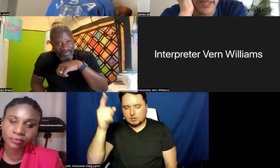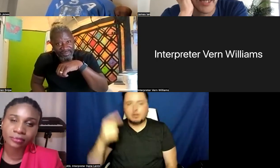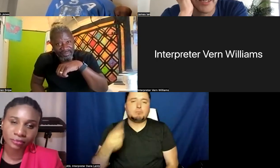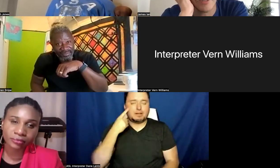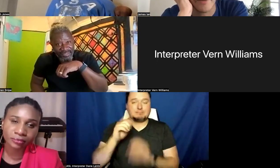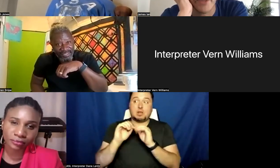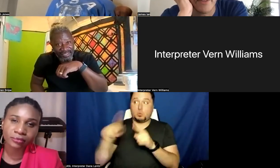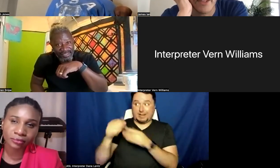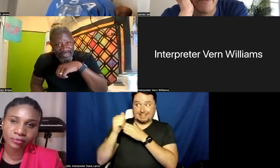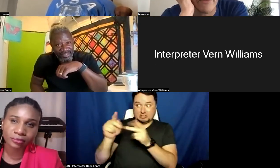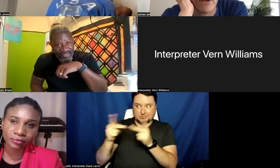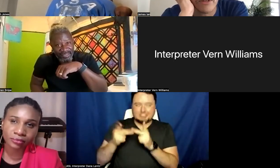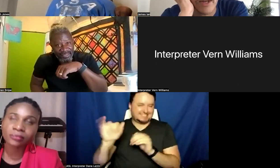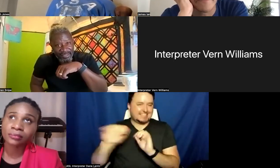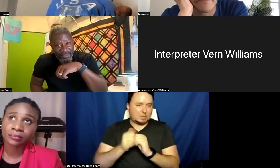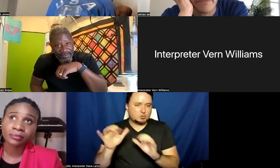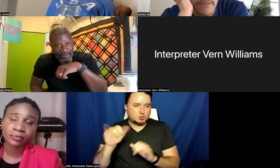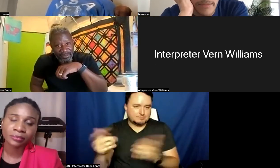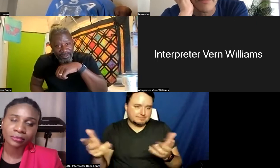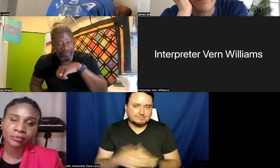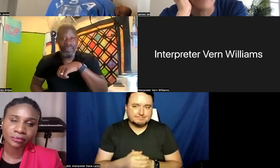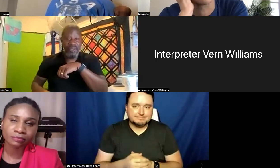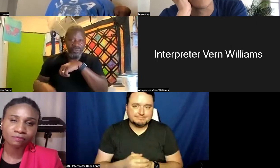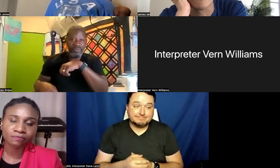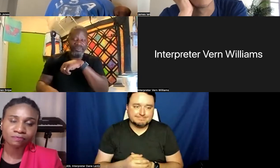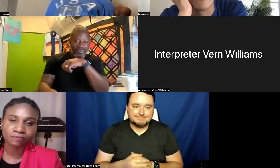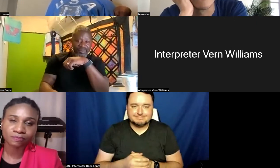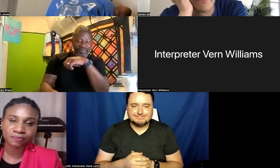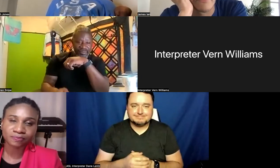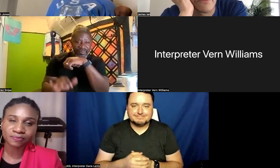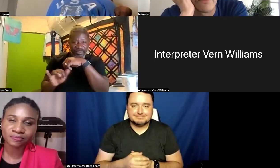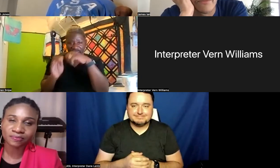leadership positions. We can really drive the culture. So.